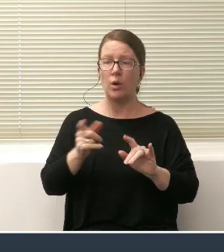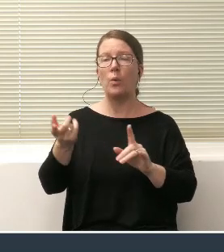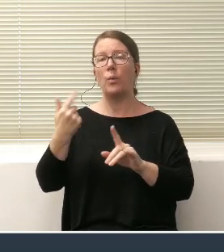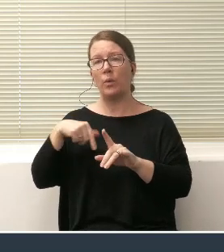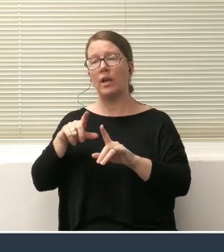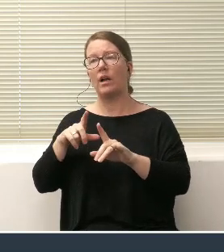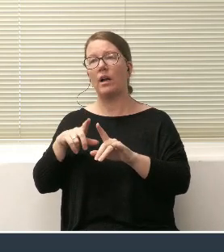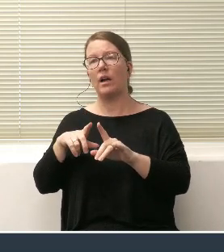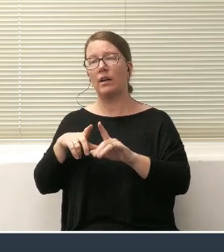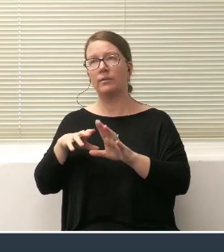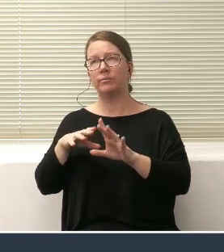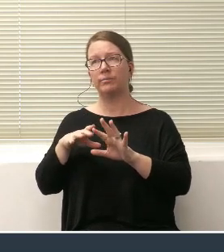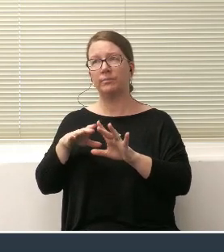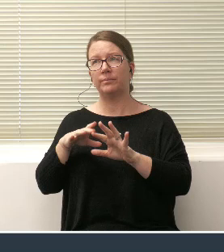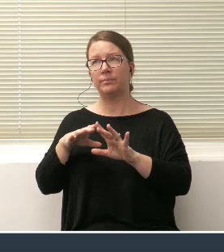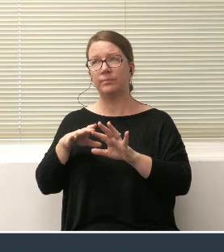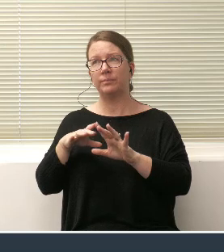significantly